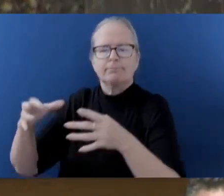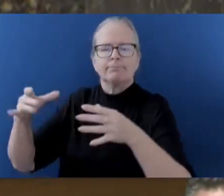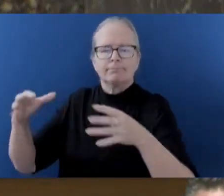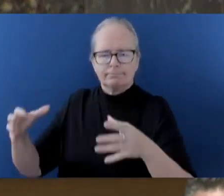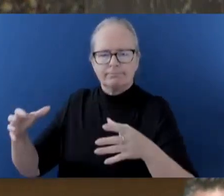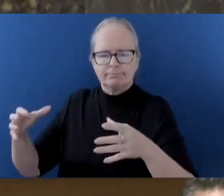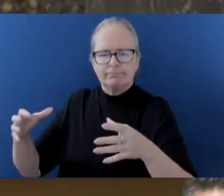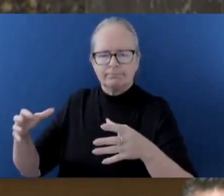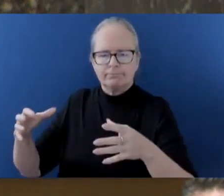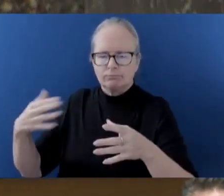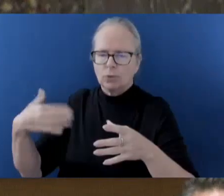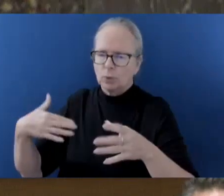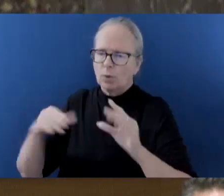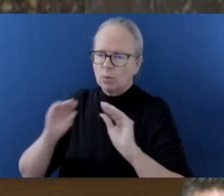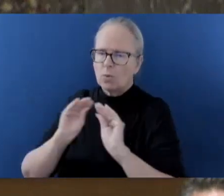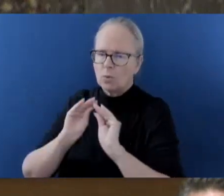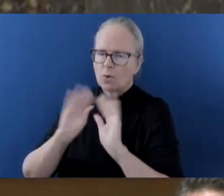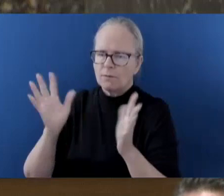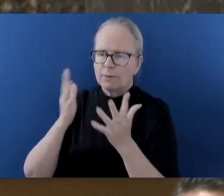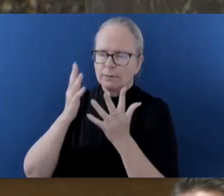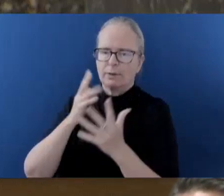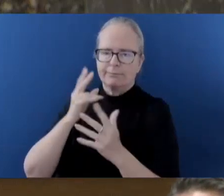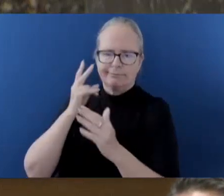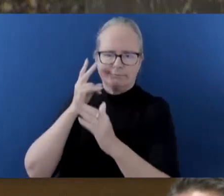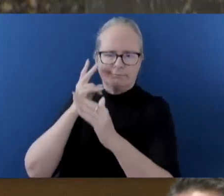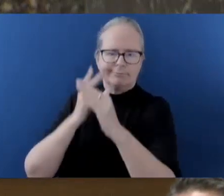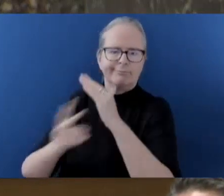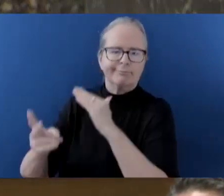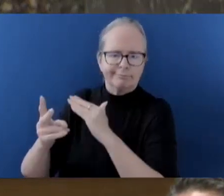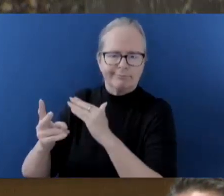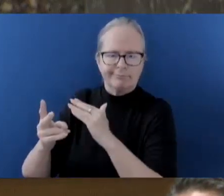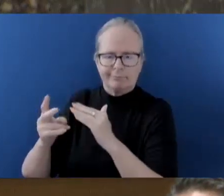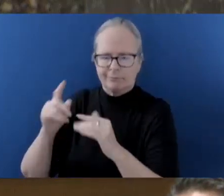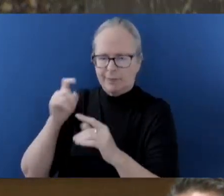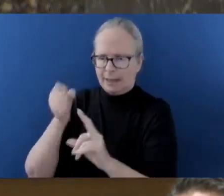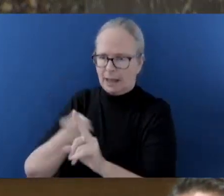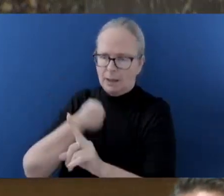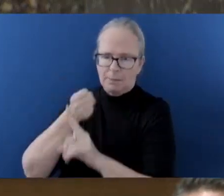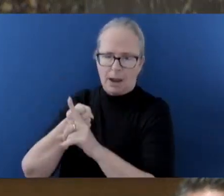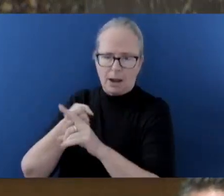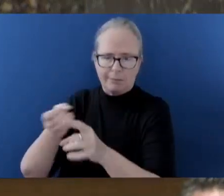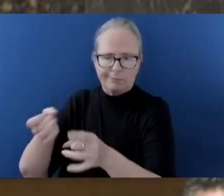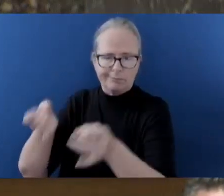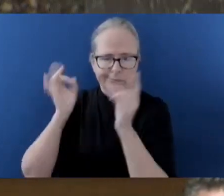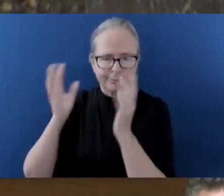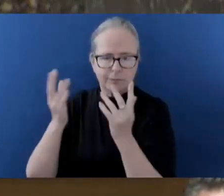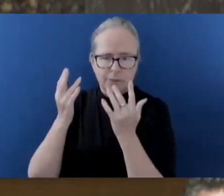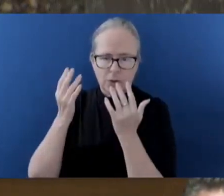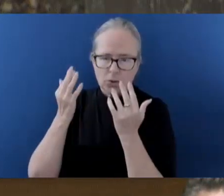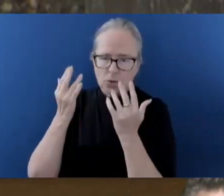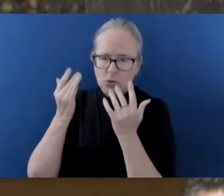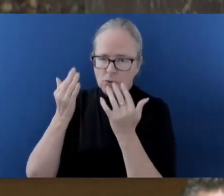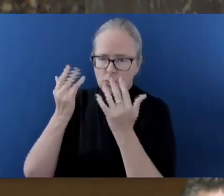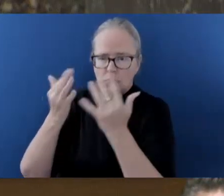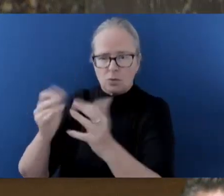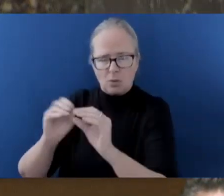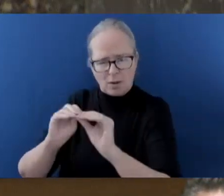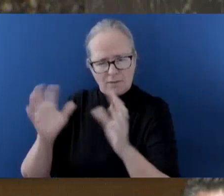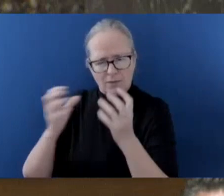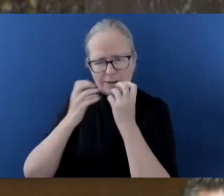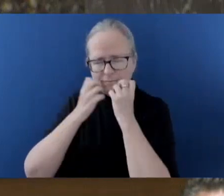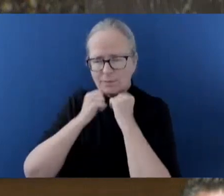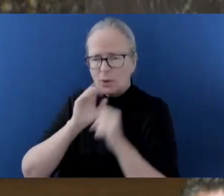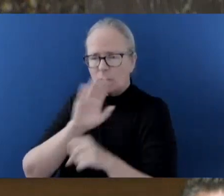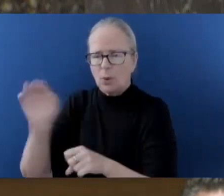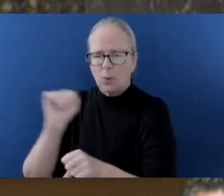And certainly we value the work of whether it's people in the BC Wildfire Service, whether it's contractors who work with the Wildfire